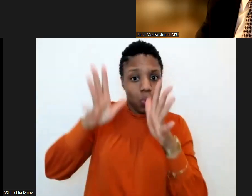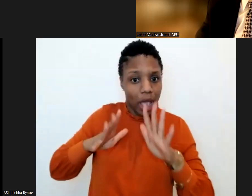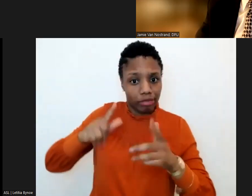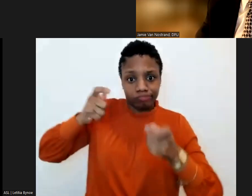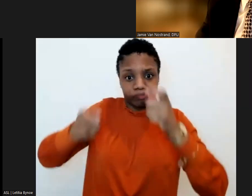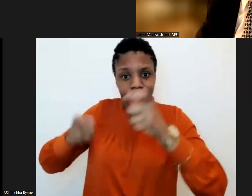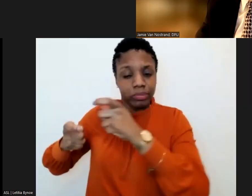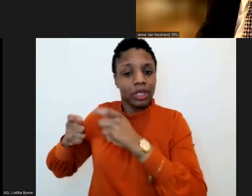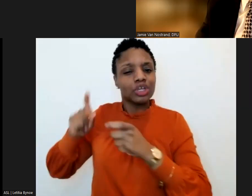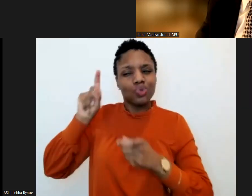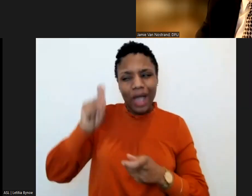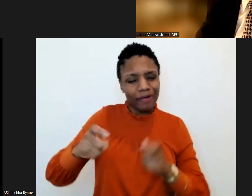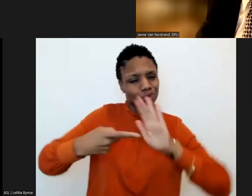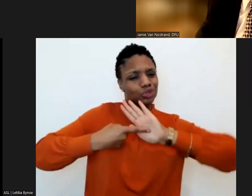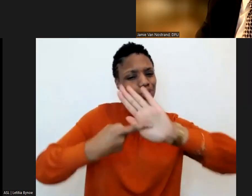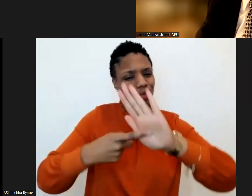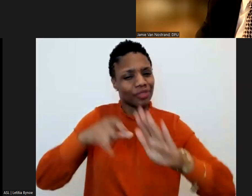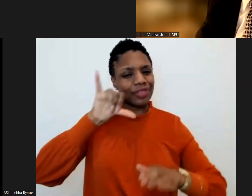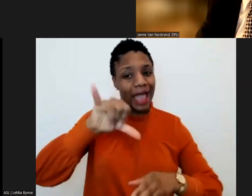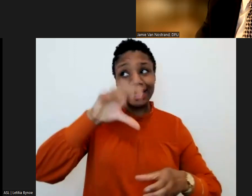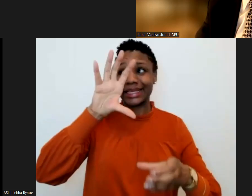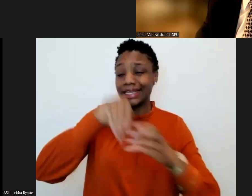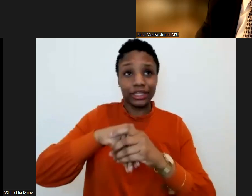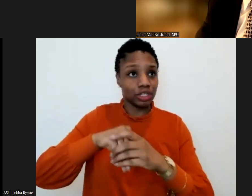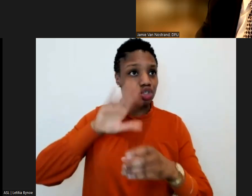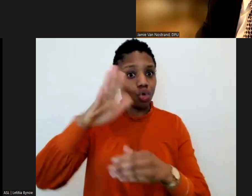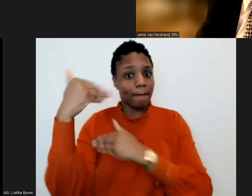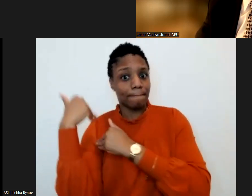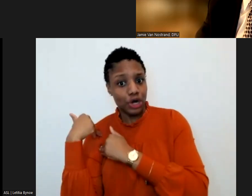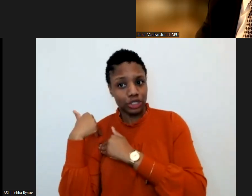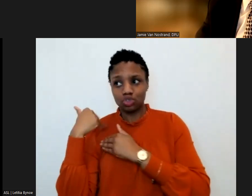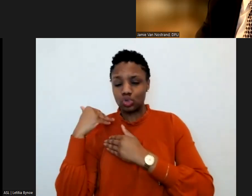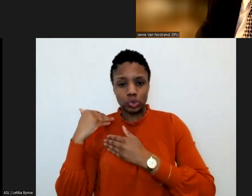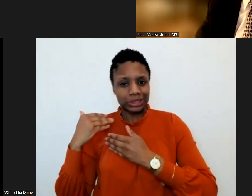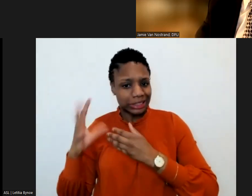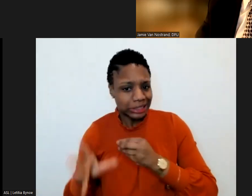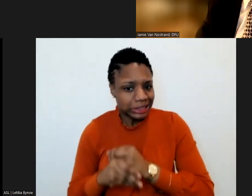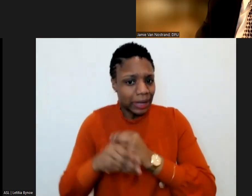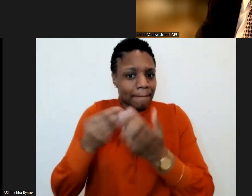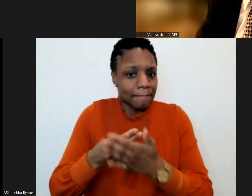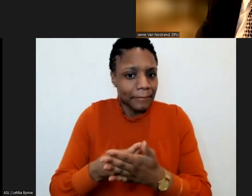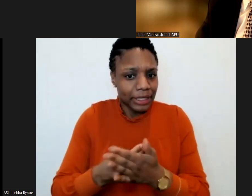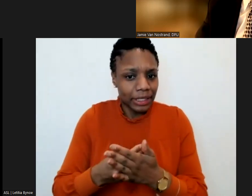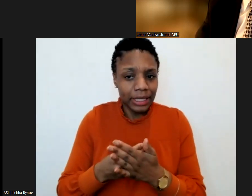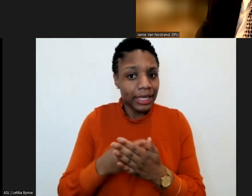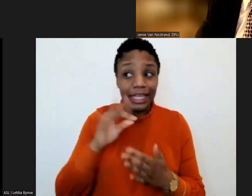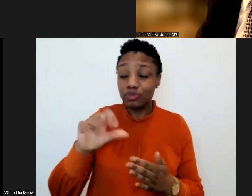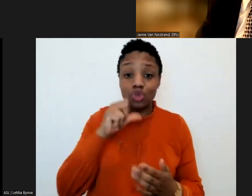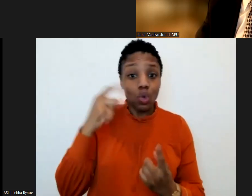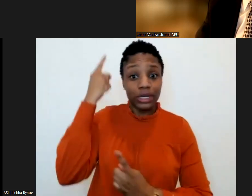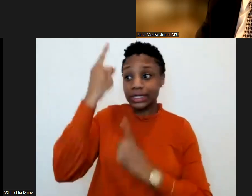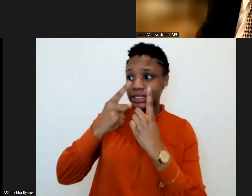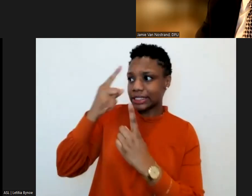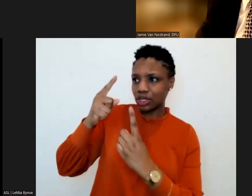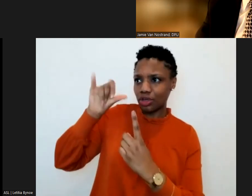demonstrate as part of your burden to recover your costs that you've taken those things into account, because if you don't, you're increasing the